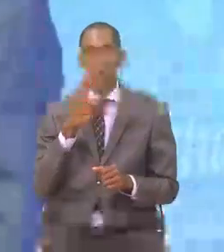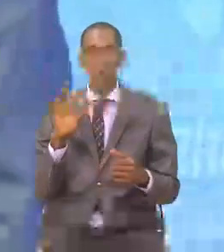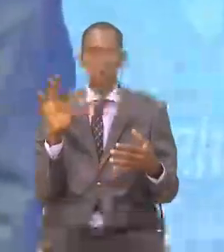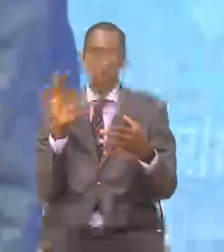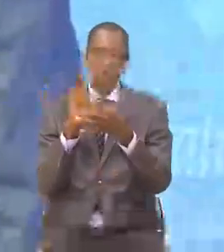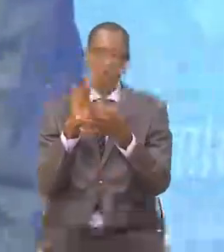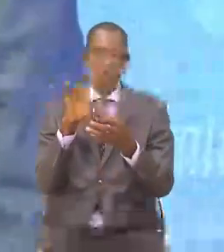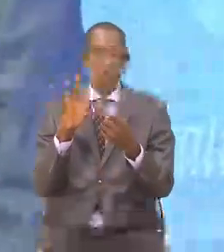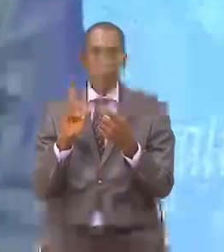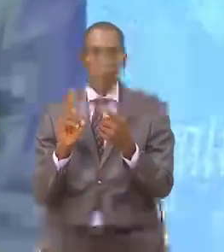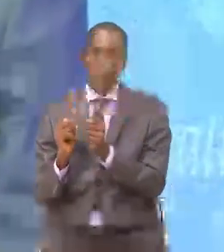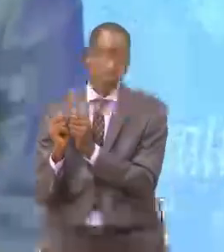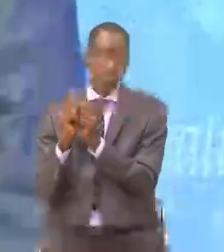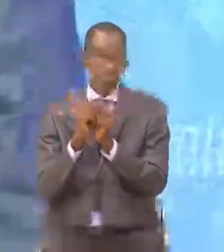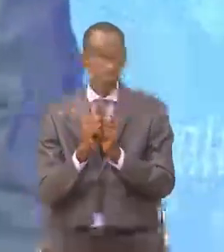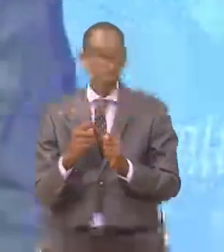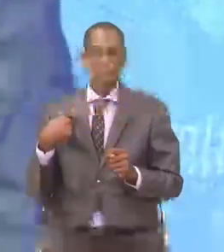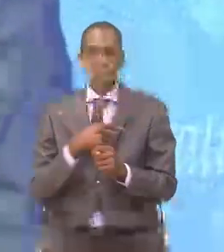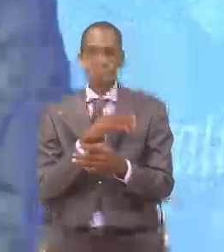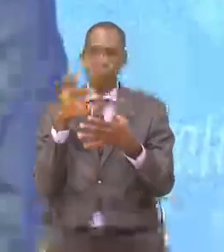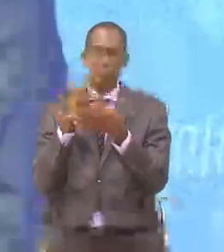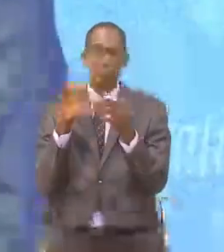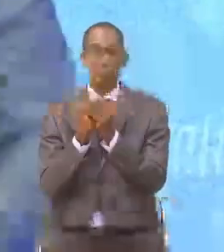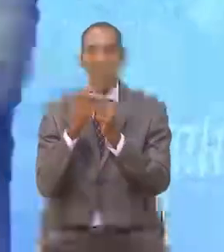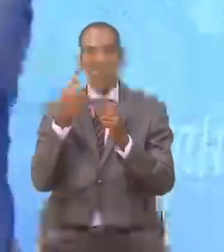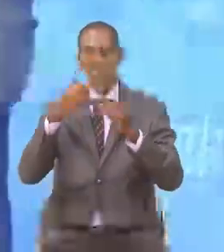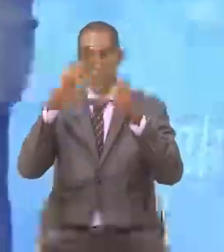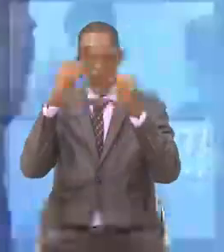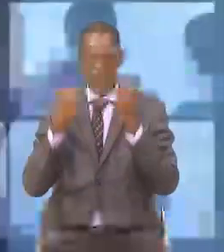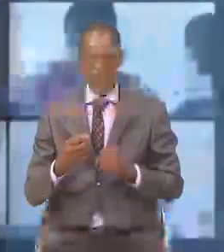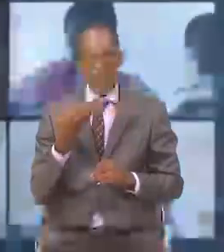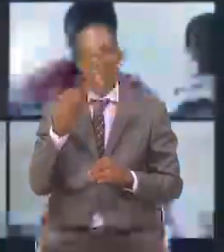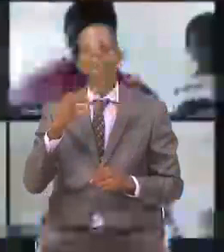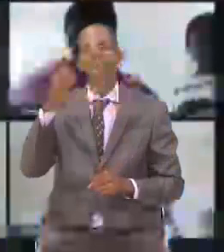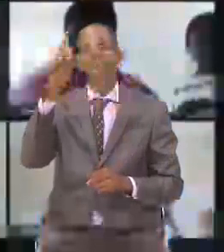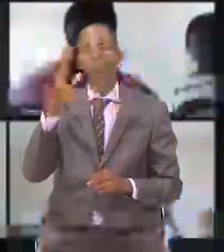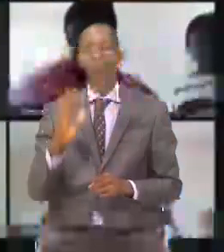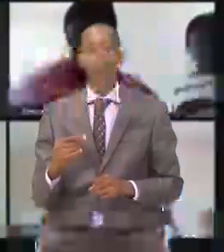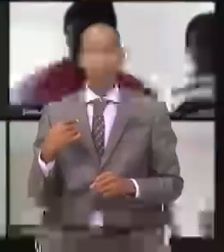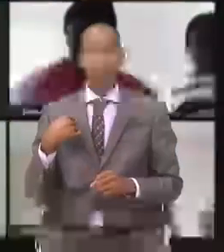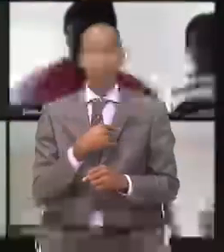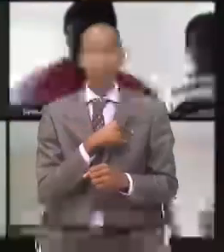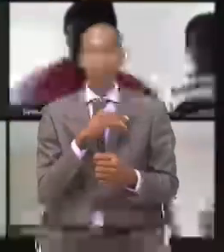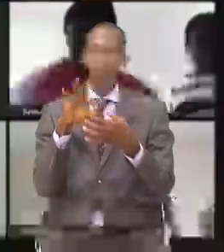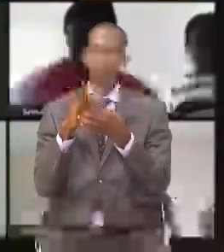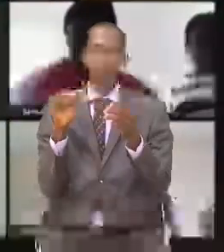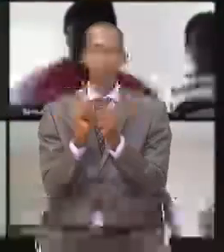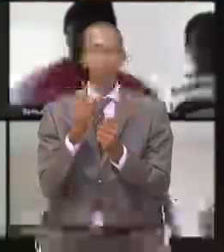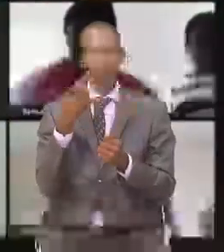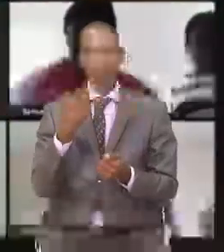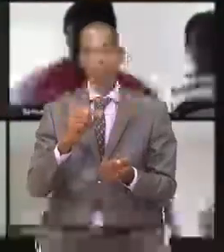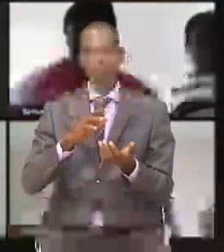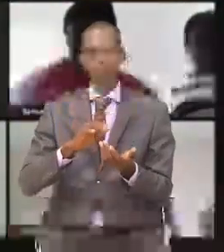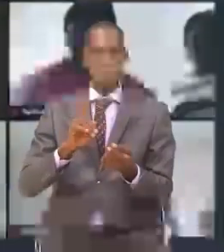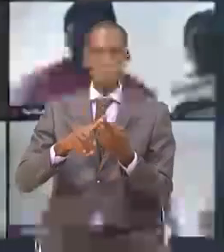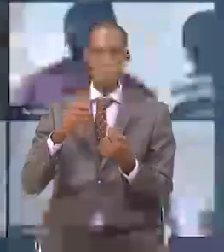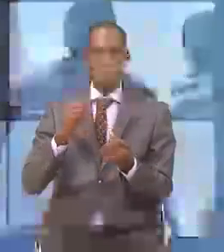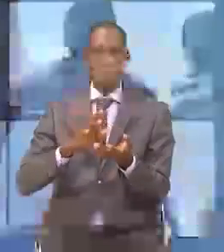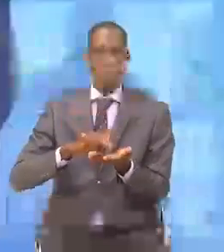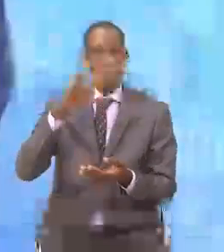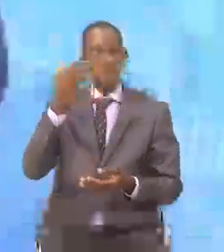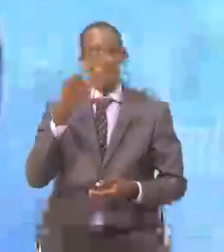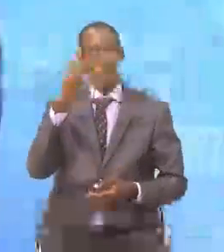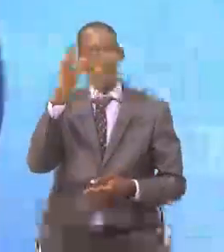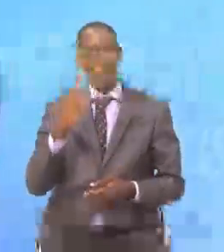the places where we're connected together, we connect with the power of God. We